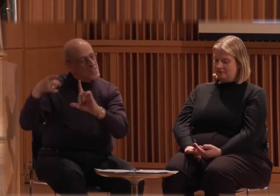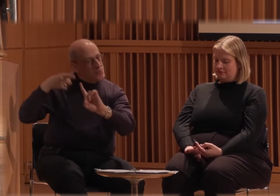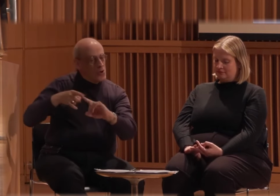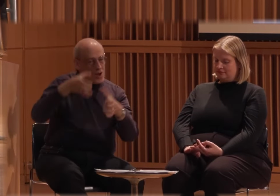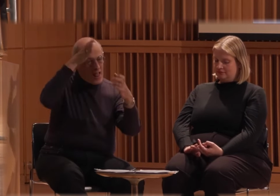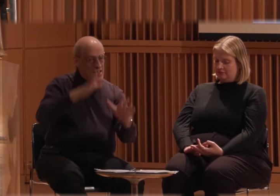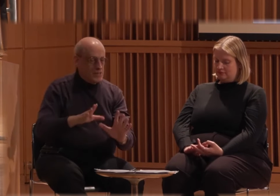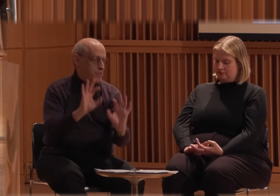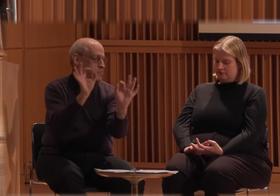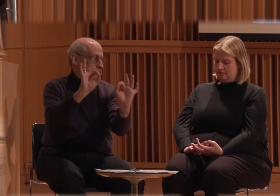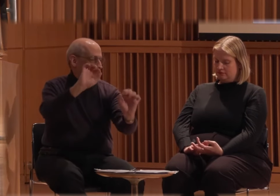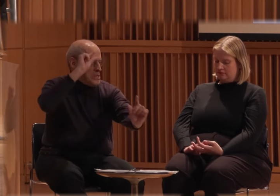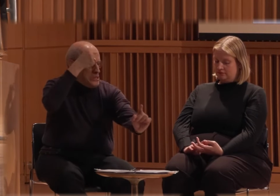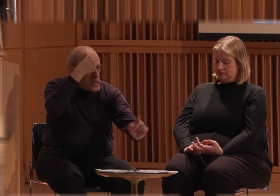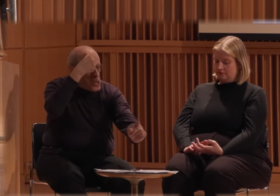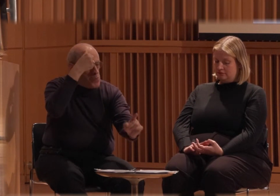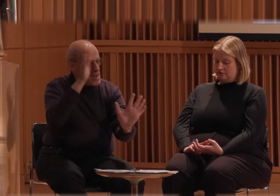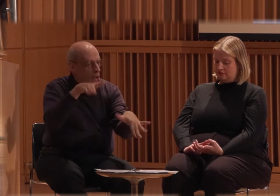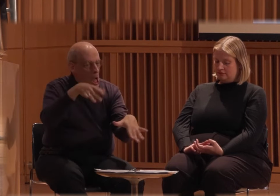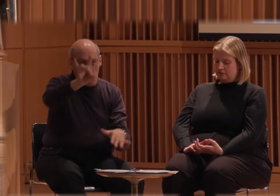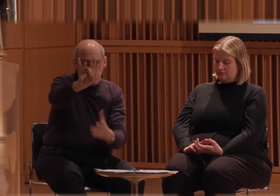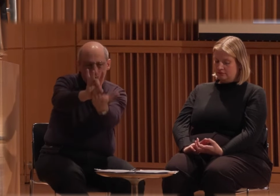experts are all just a bunch of dummies and why don't we just